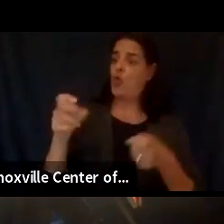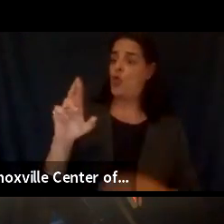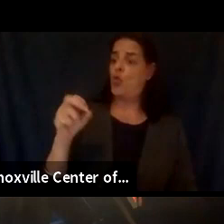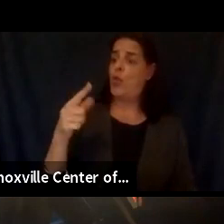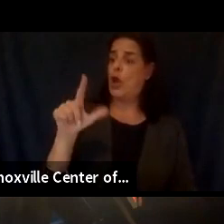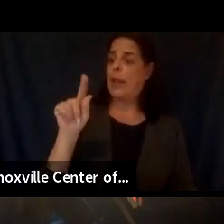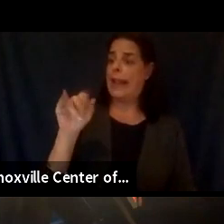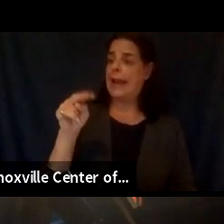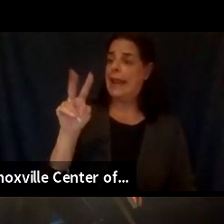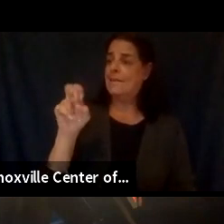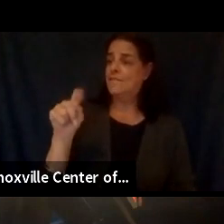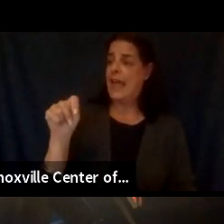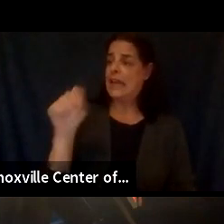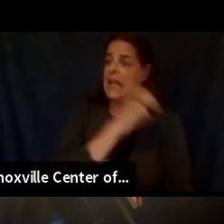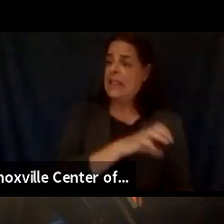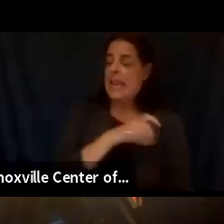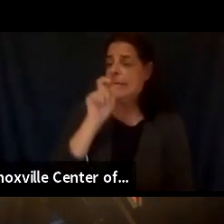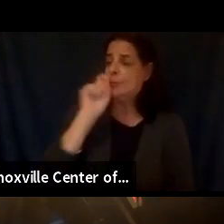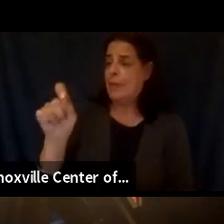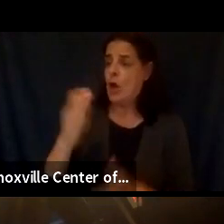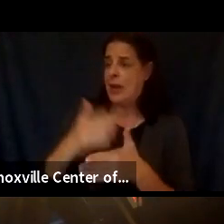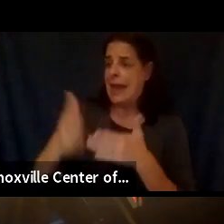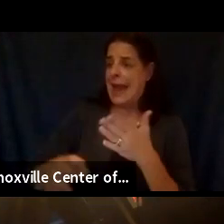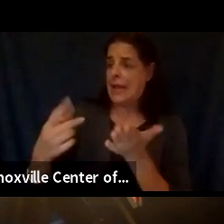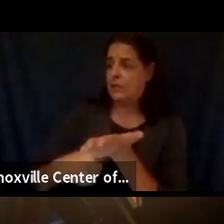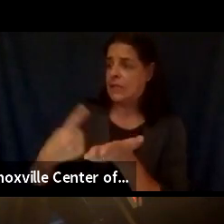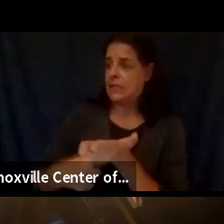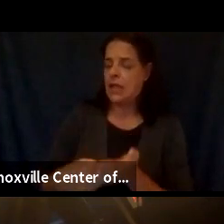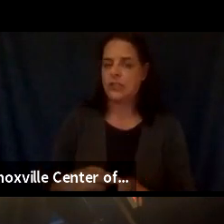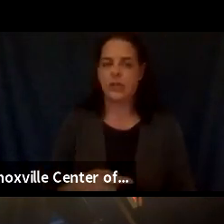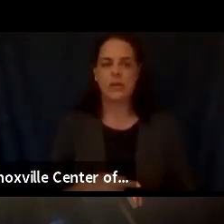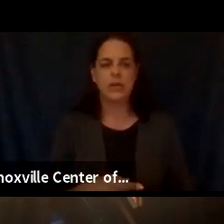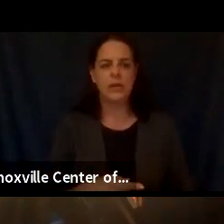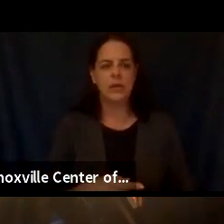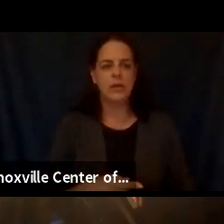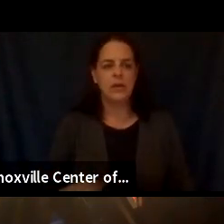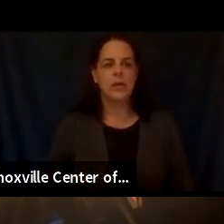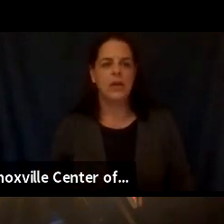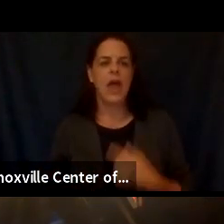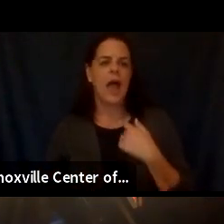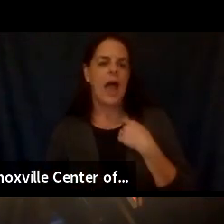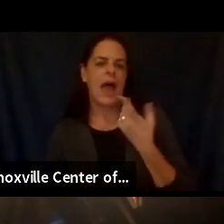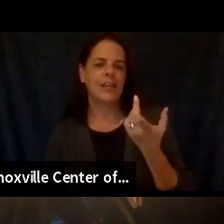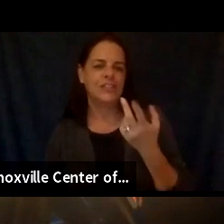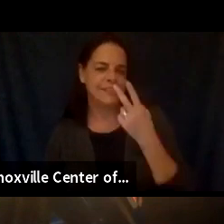of discussion. And I just saw that because I saw Dr. Sousa's face there.